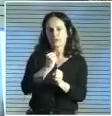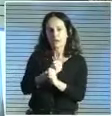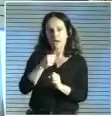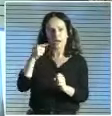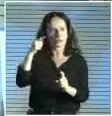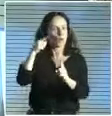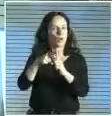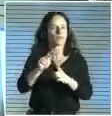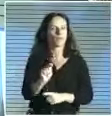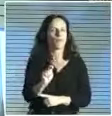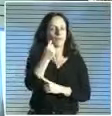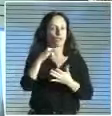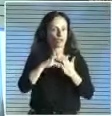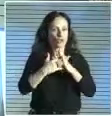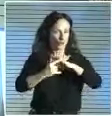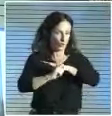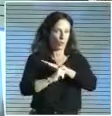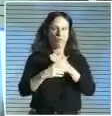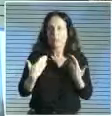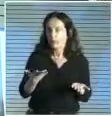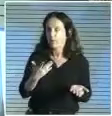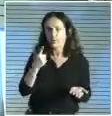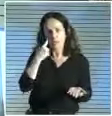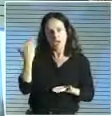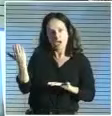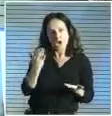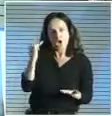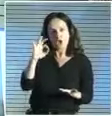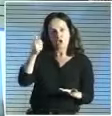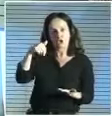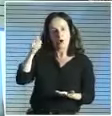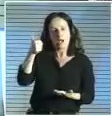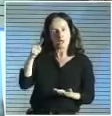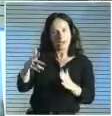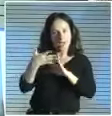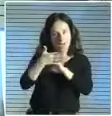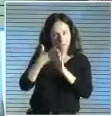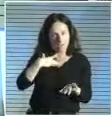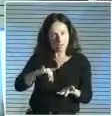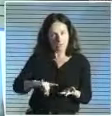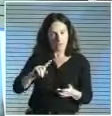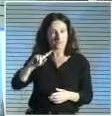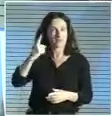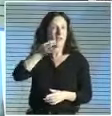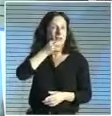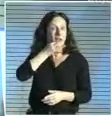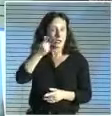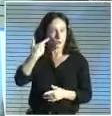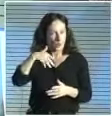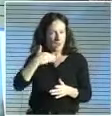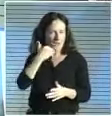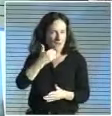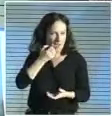you're looking at a lot of local, you mentioned it in your first answer about local sourcing. Maybe give us some more insight about, what can